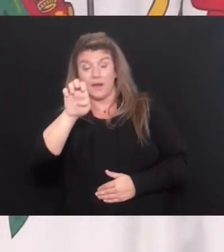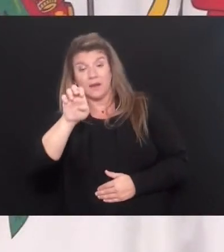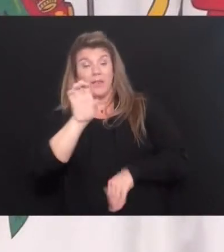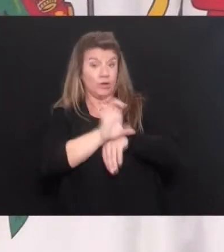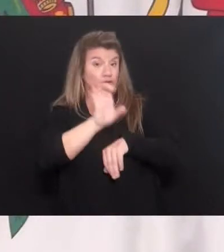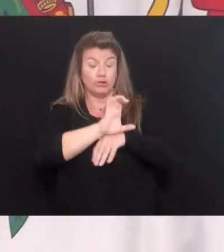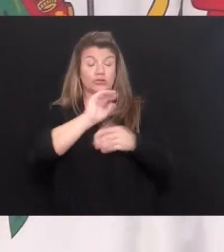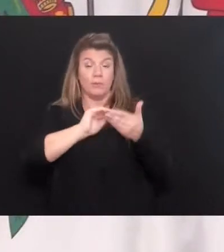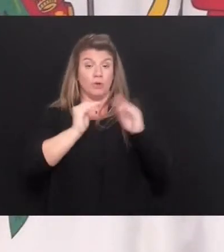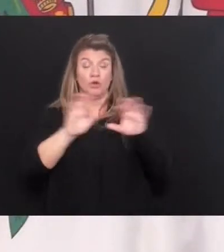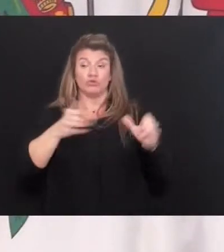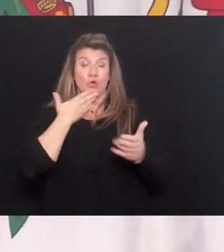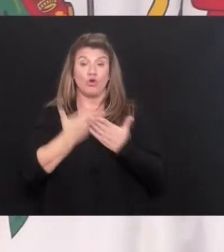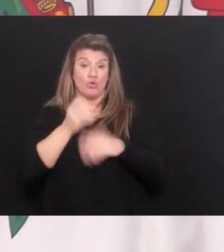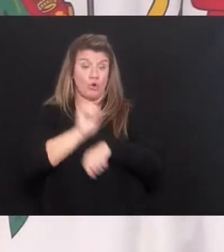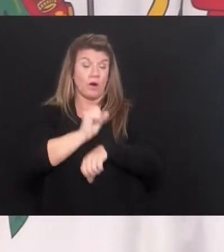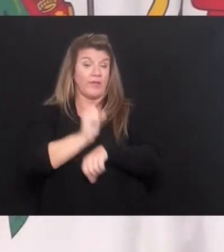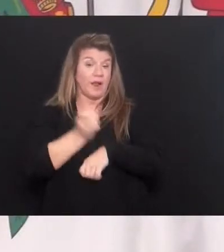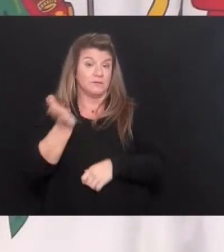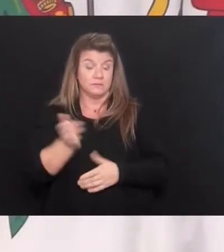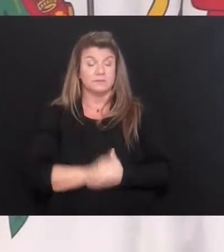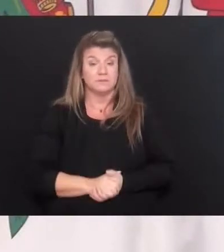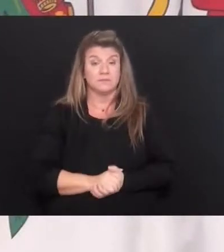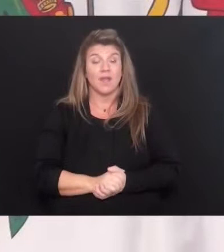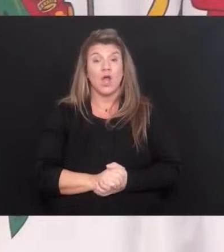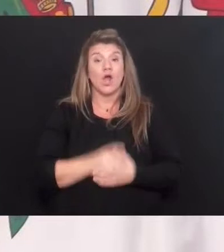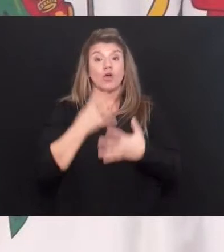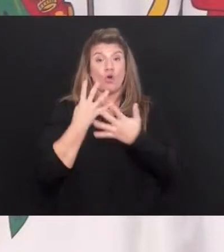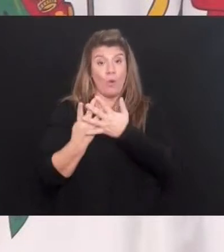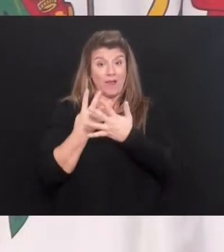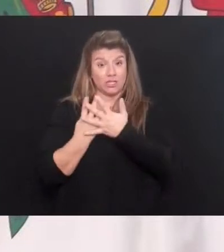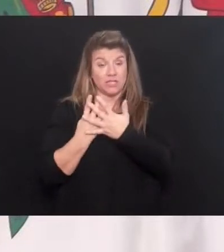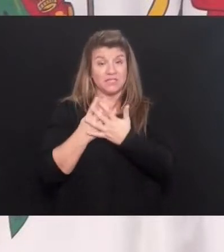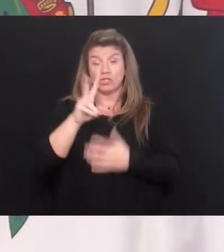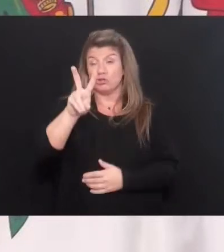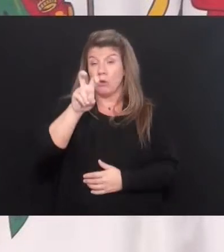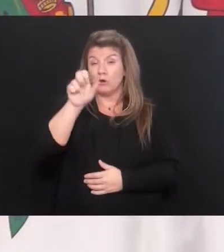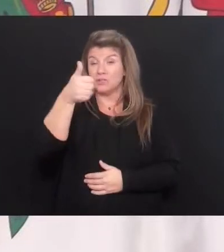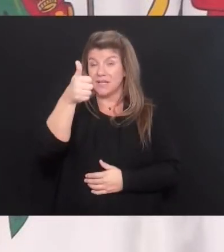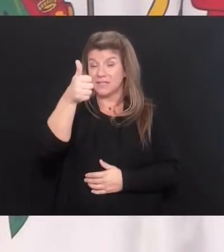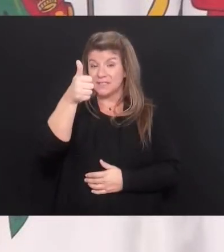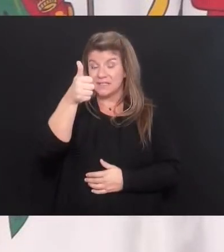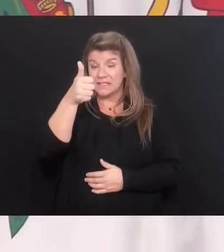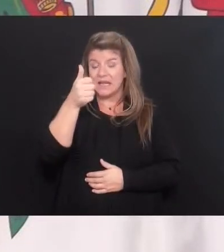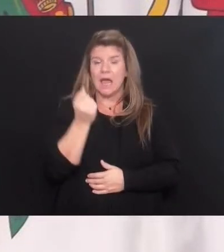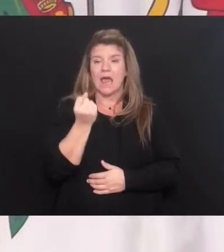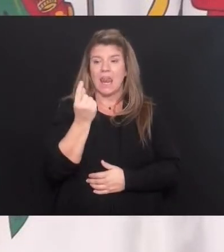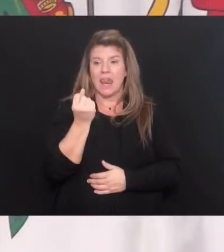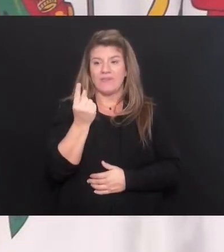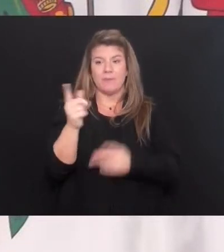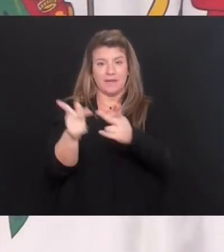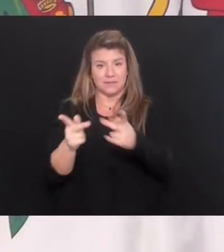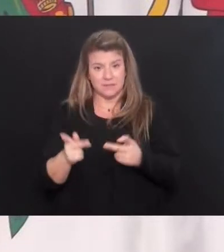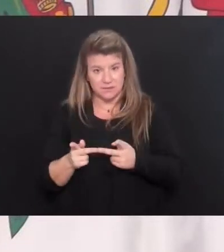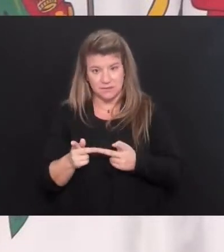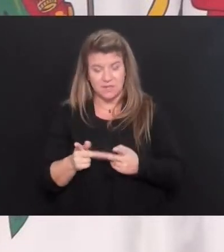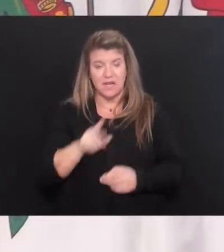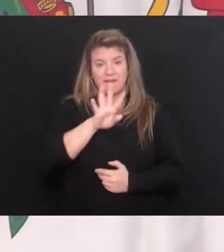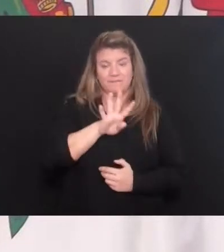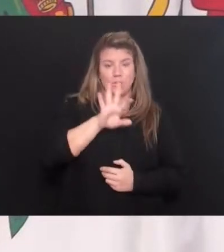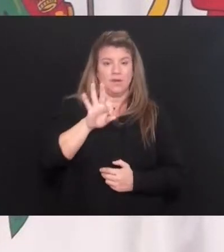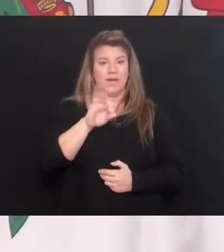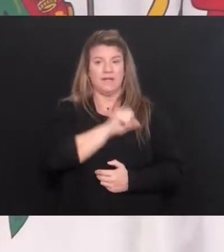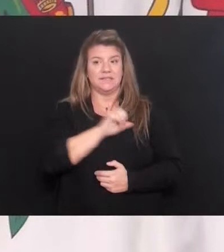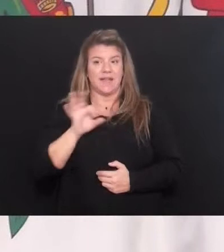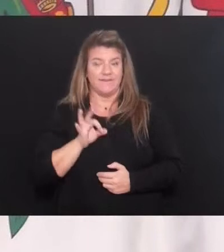and doing good work there. Corrections, we're at 210 cases in 11 facilities and 49